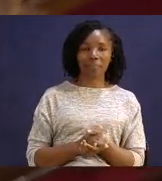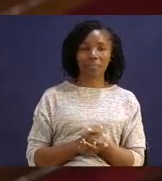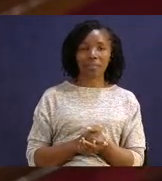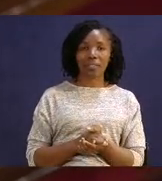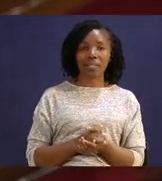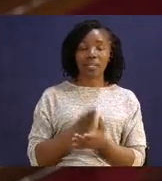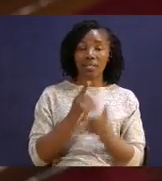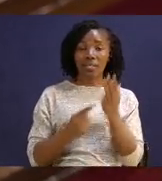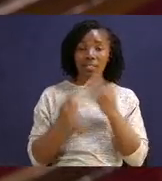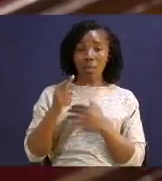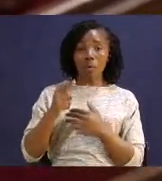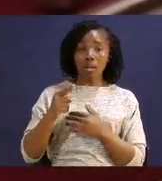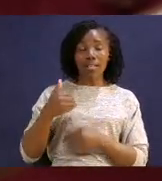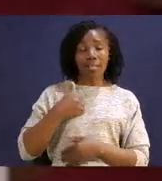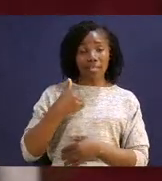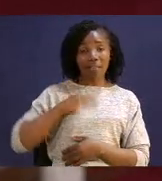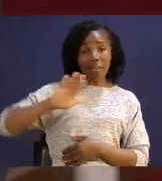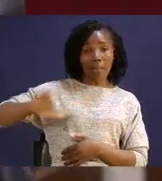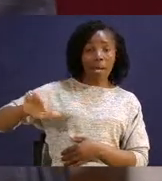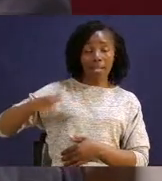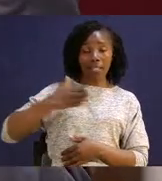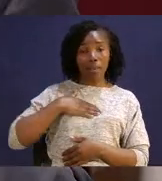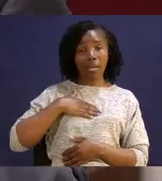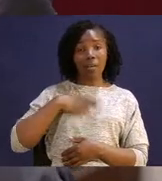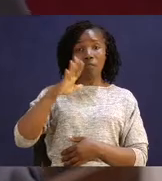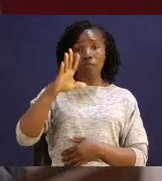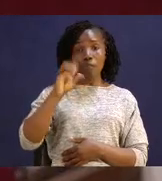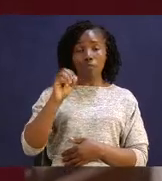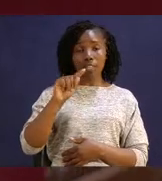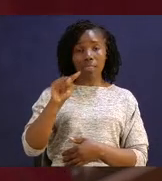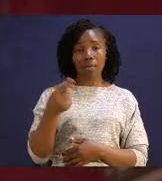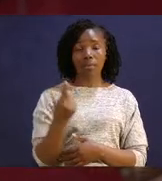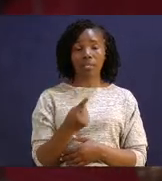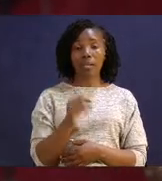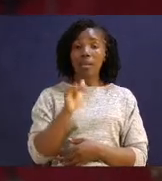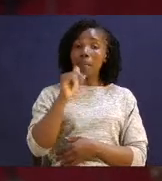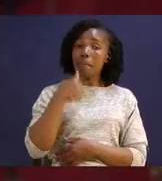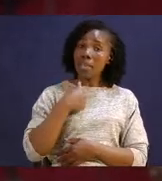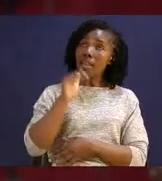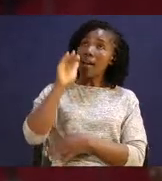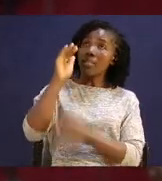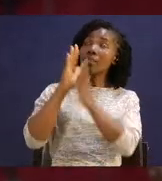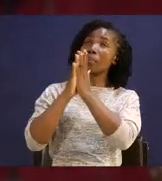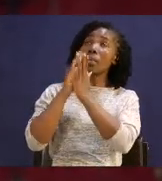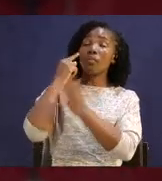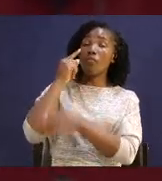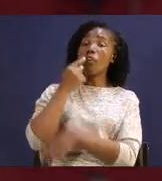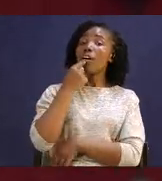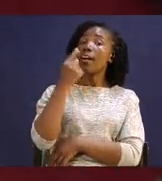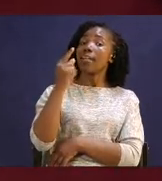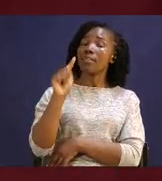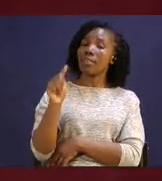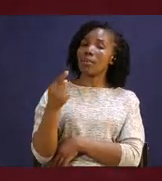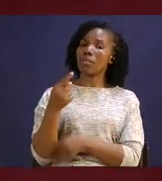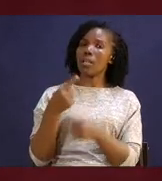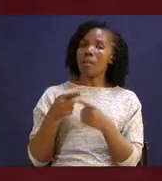Somebody is walking around with my balance. I asked for what? I have received what? Somebody is walking around with